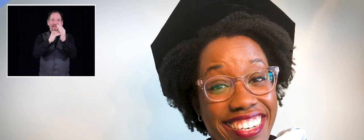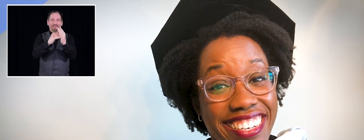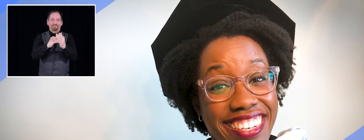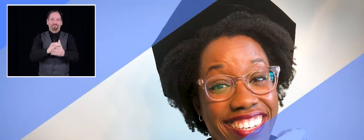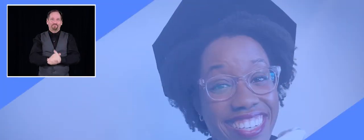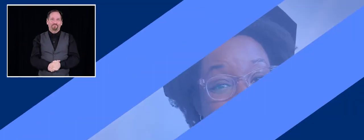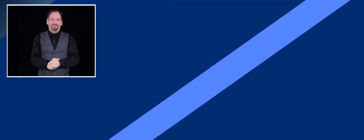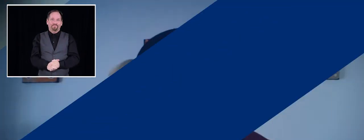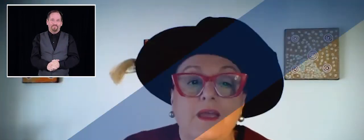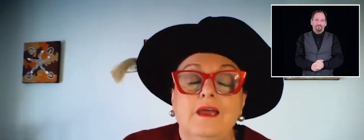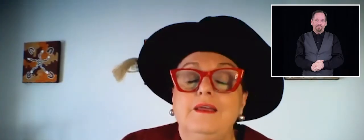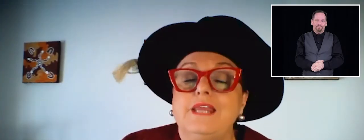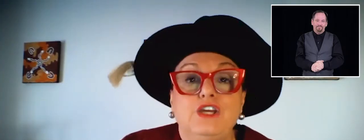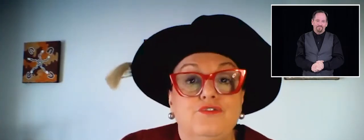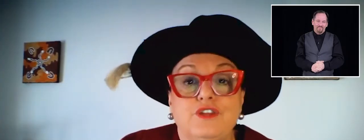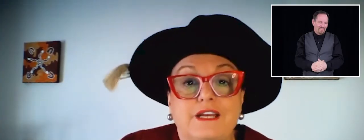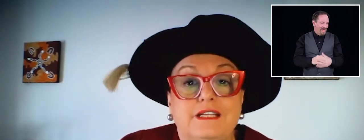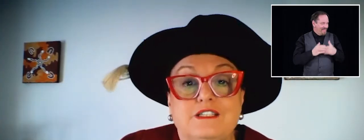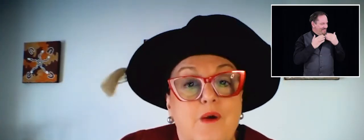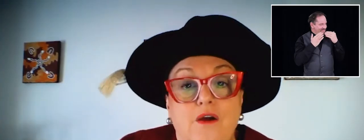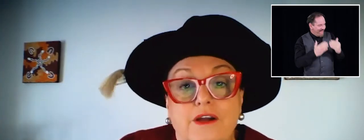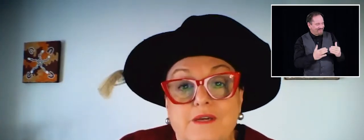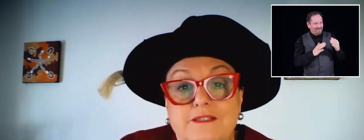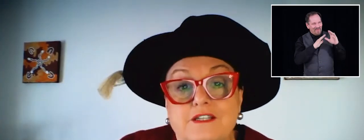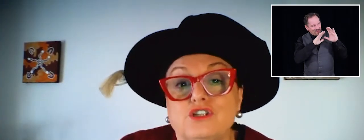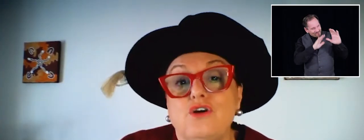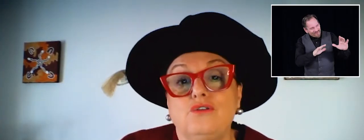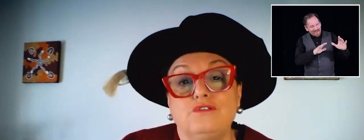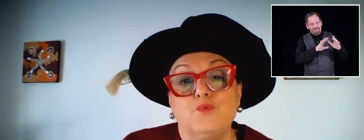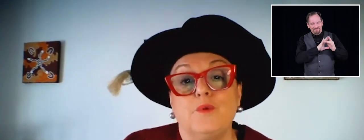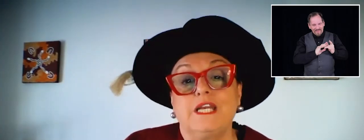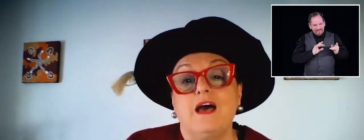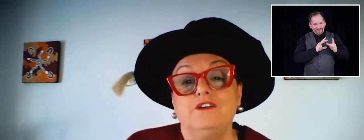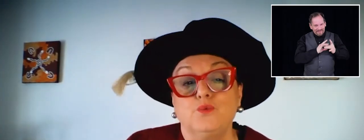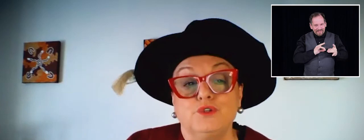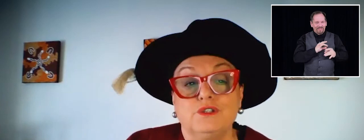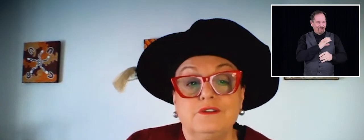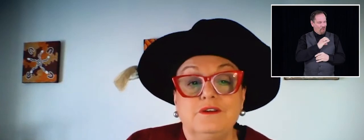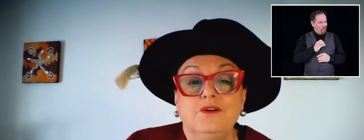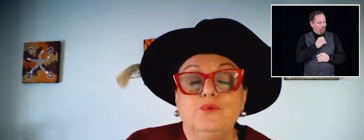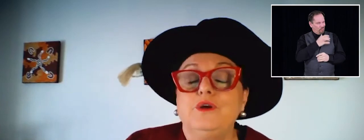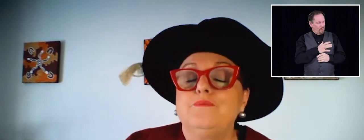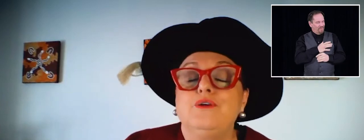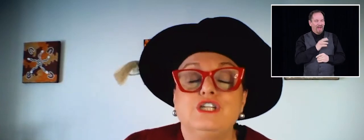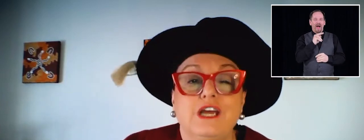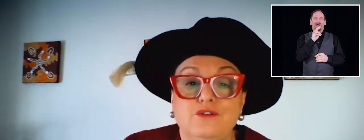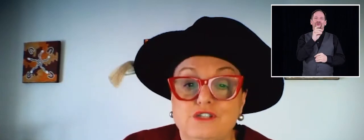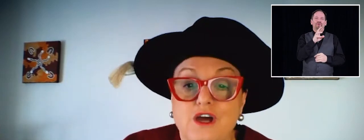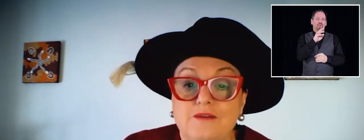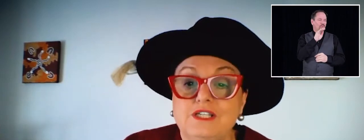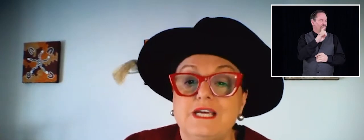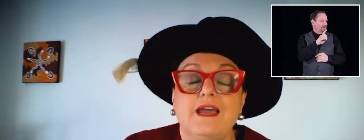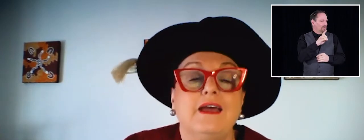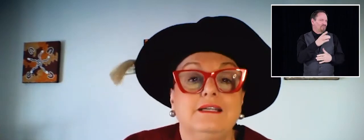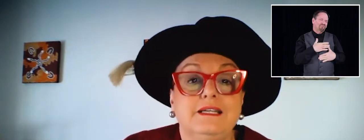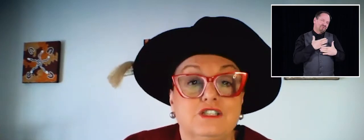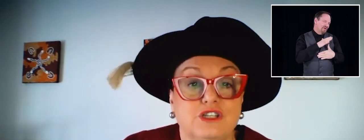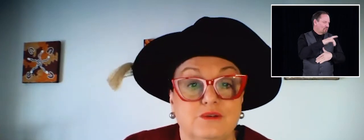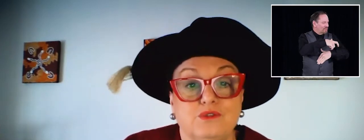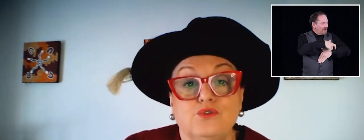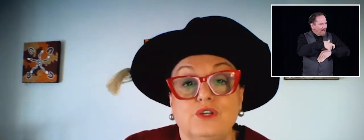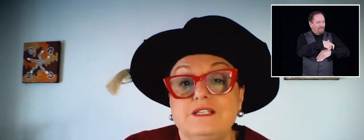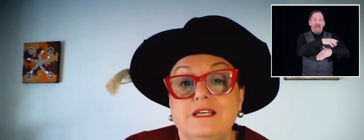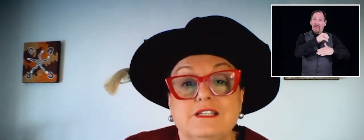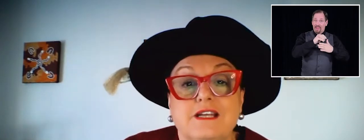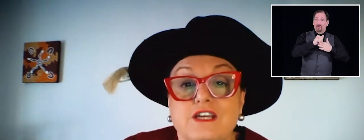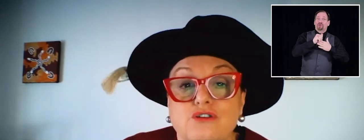again. Thank you for that inspiring message, Congresswoman Underwood. We appreciate your time today and